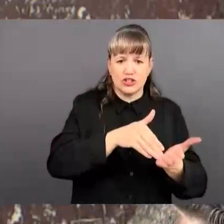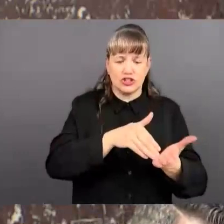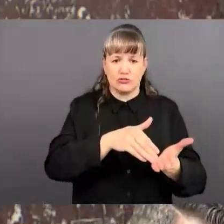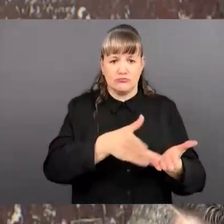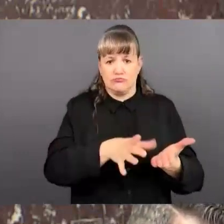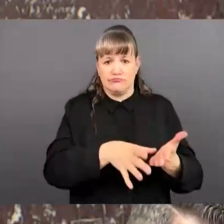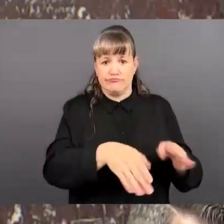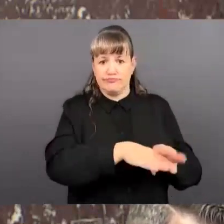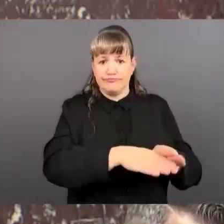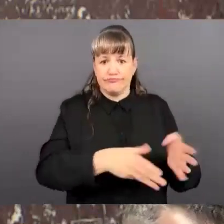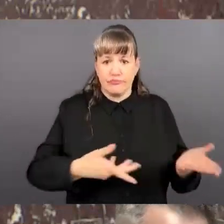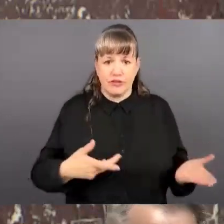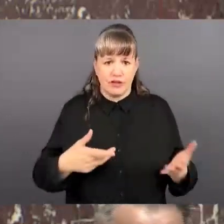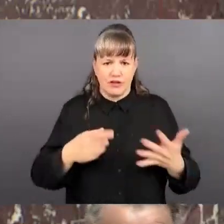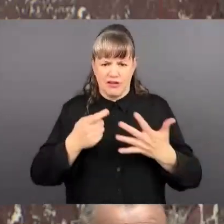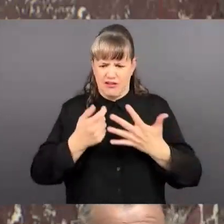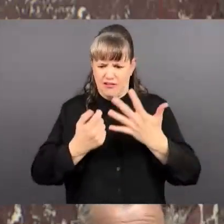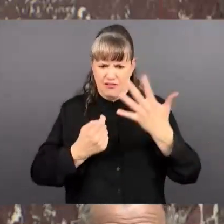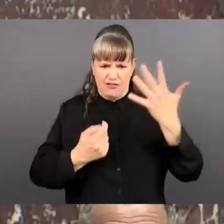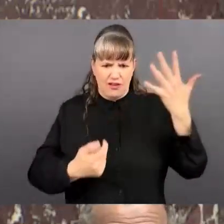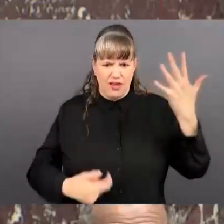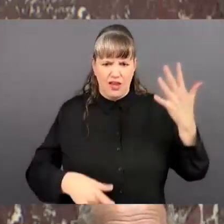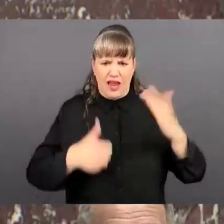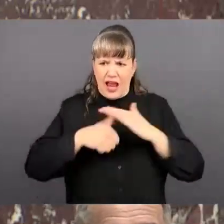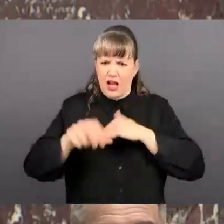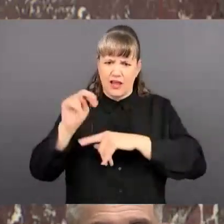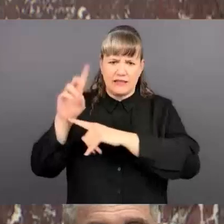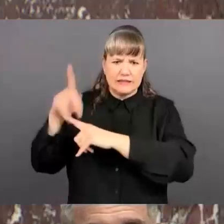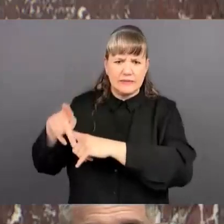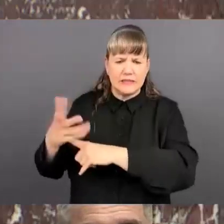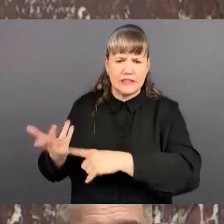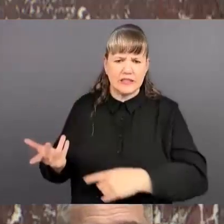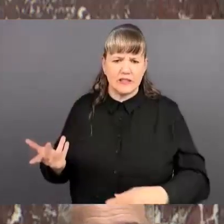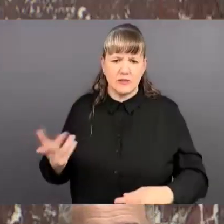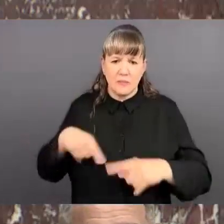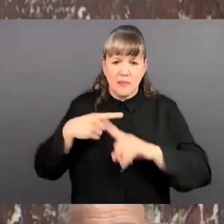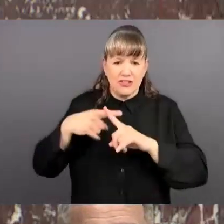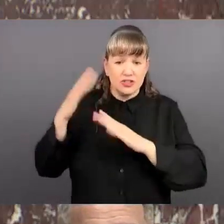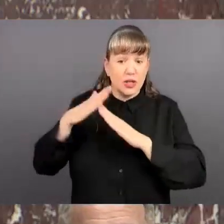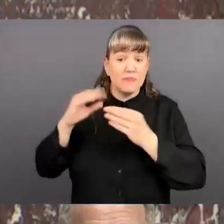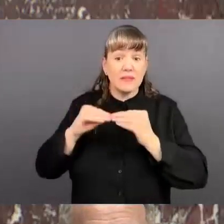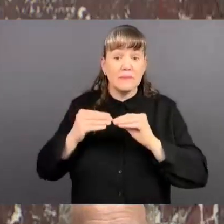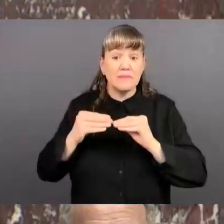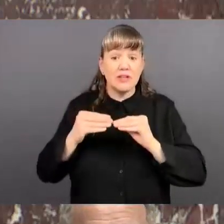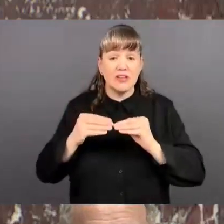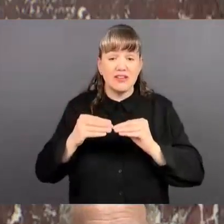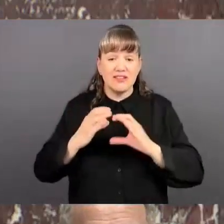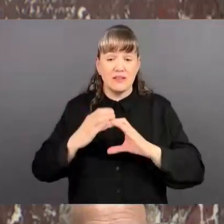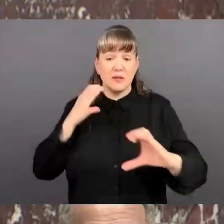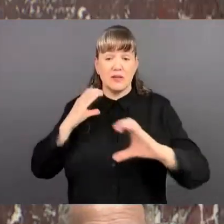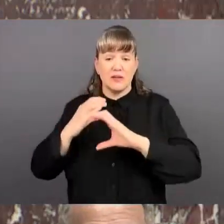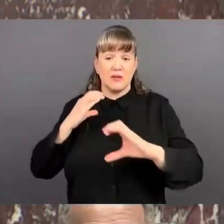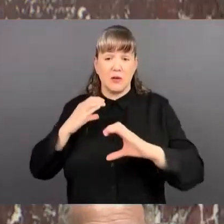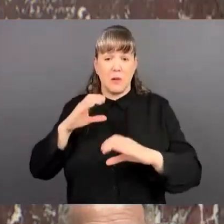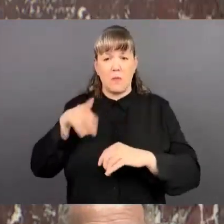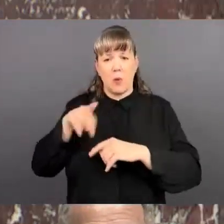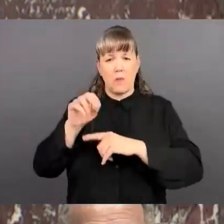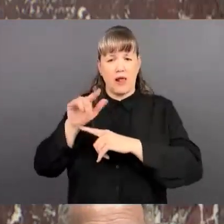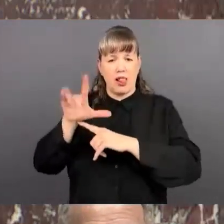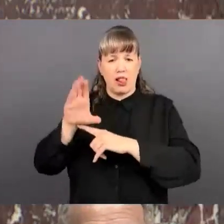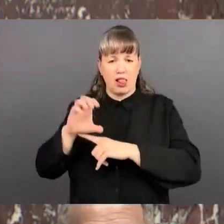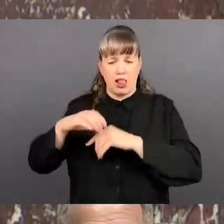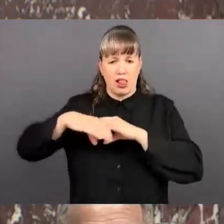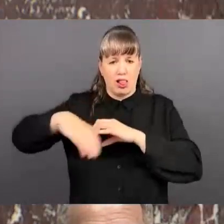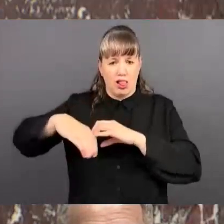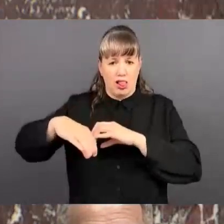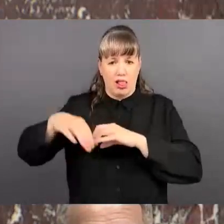highest number of portables we've ever had in the city of Surrey after this government campaign. Not once, not twice, but to get rid of them all,